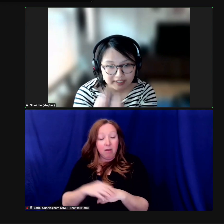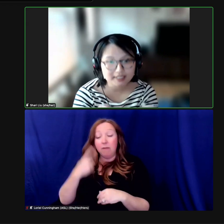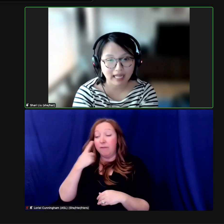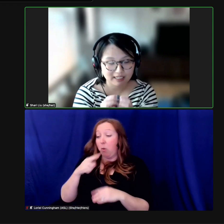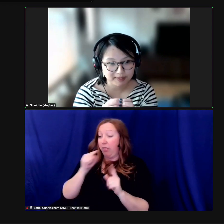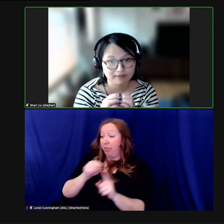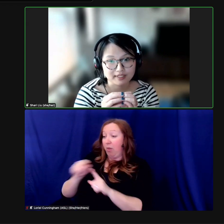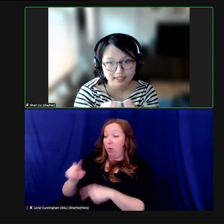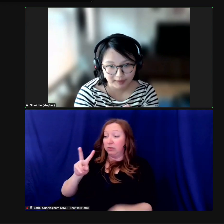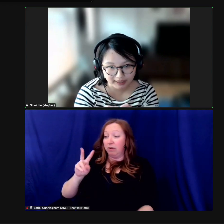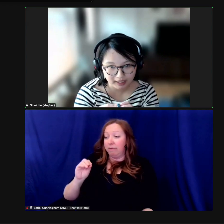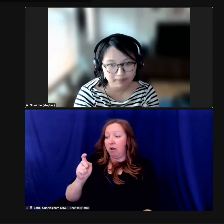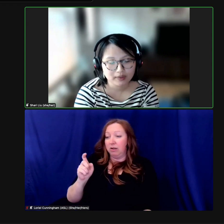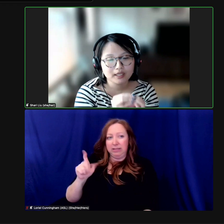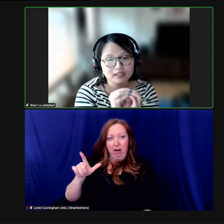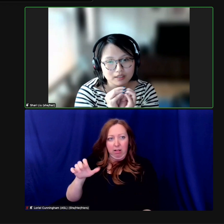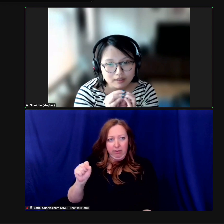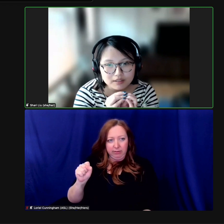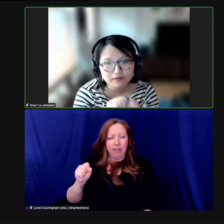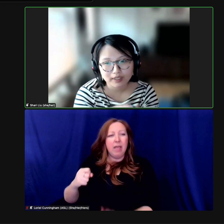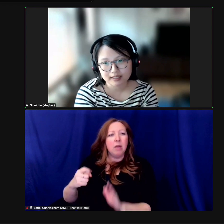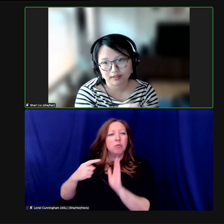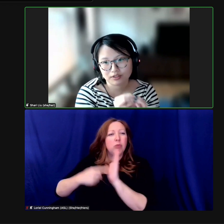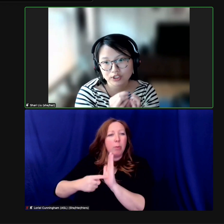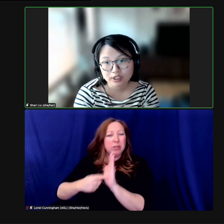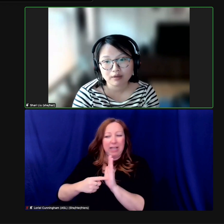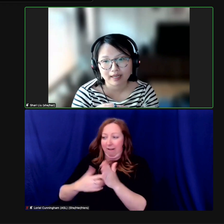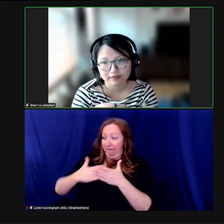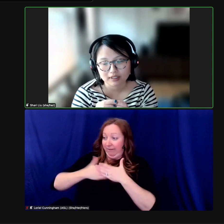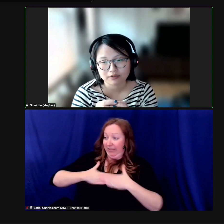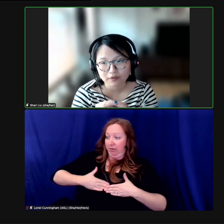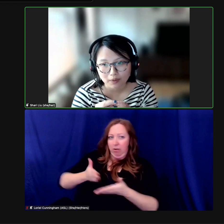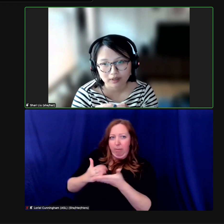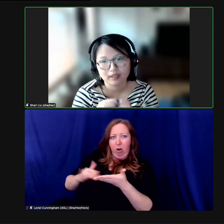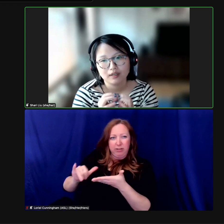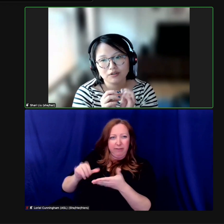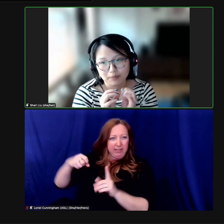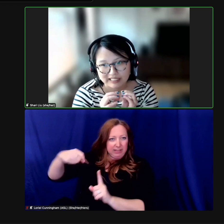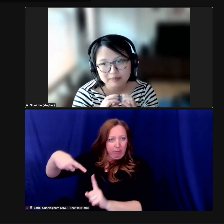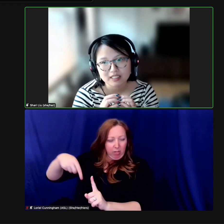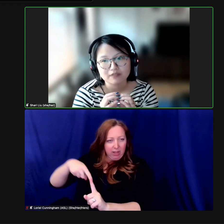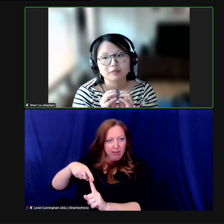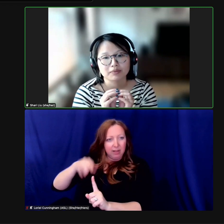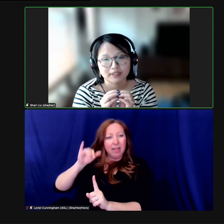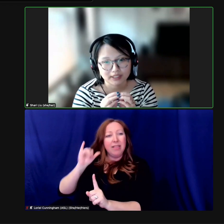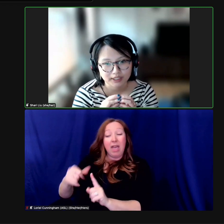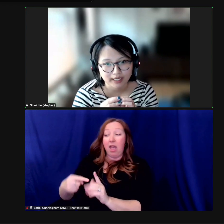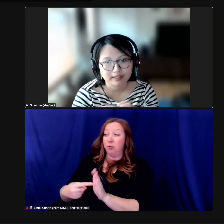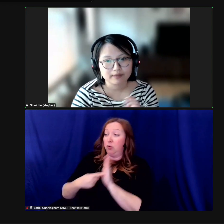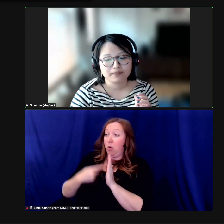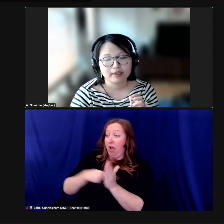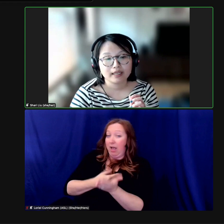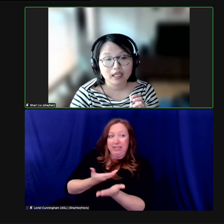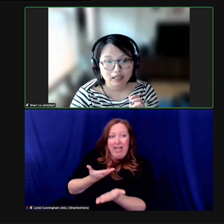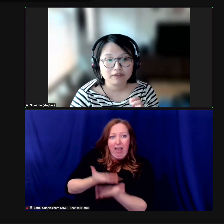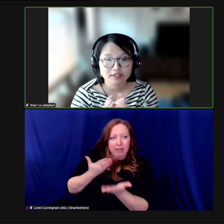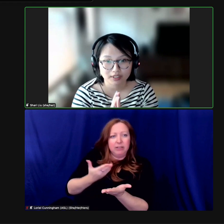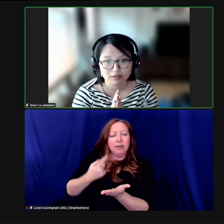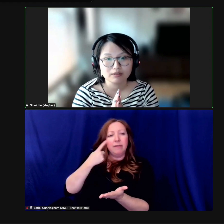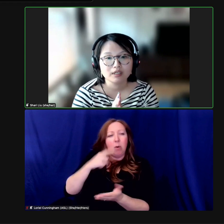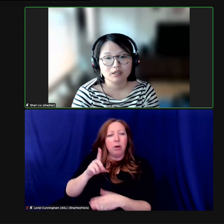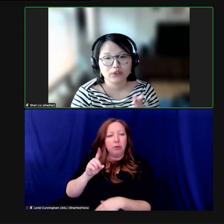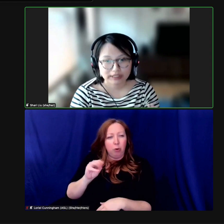distinctively physical aspects of the stimuli, do those voxels show evidence for domain-specific prediction error?